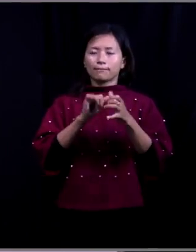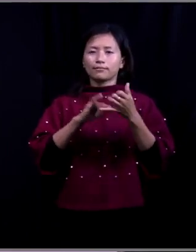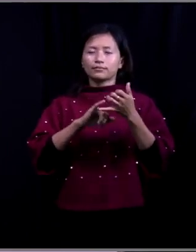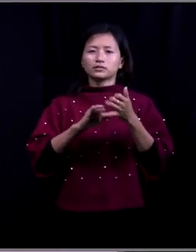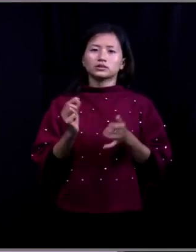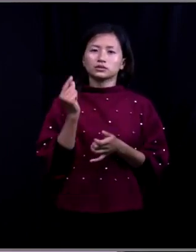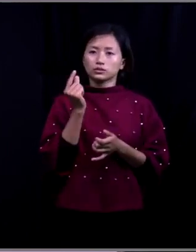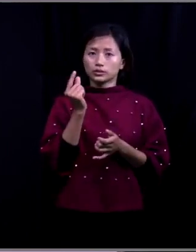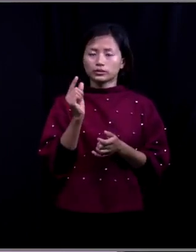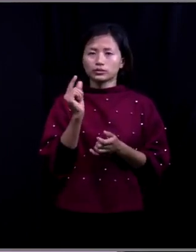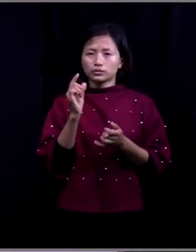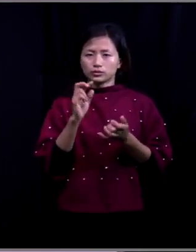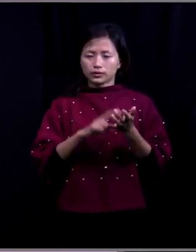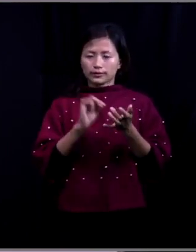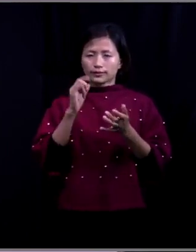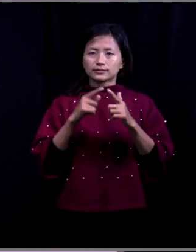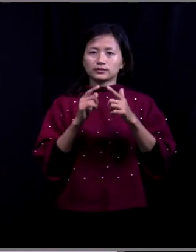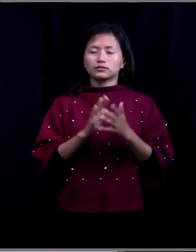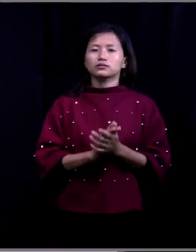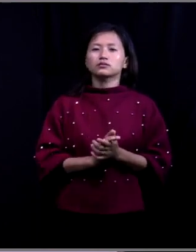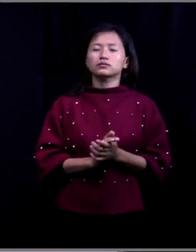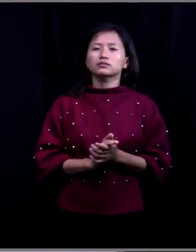it is expressed as AMU.